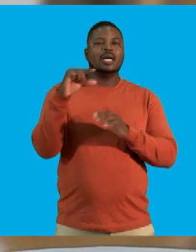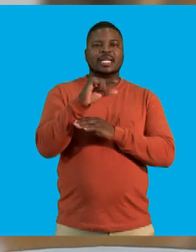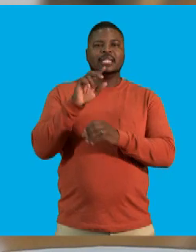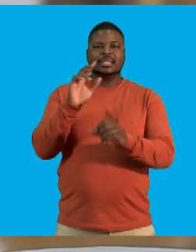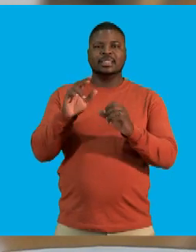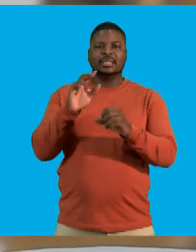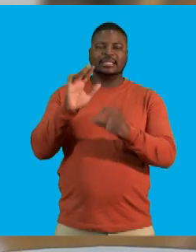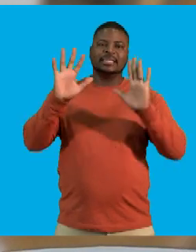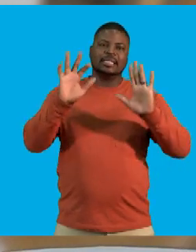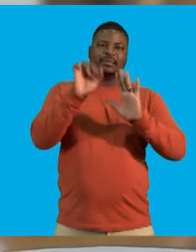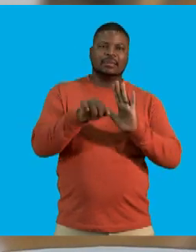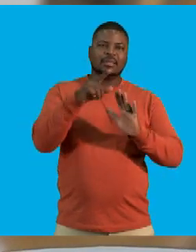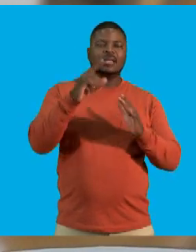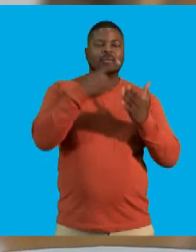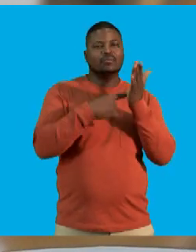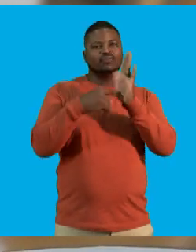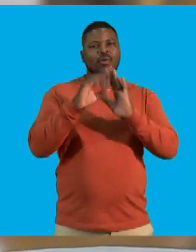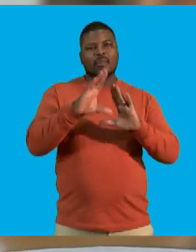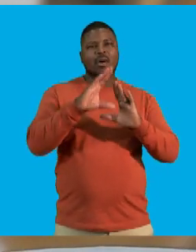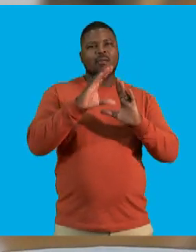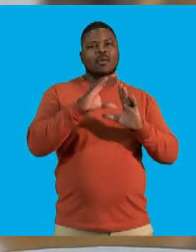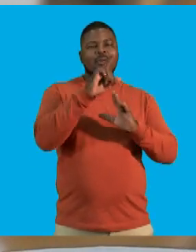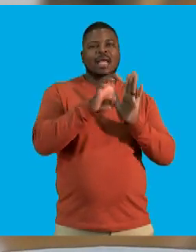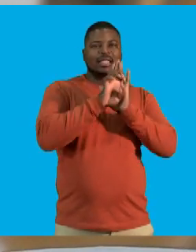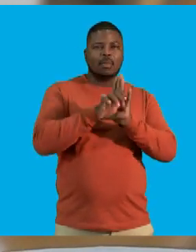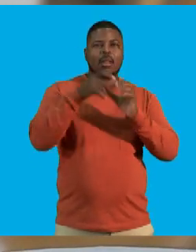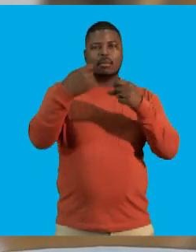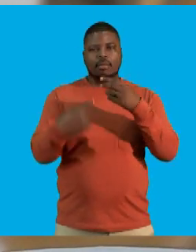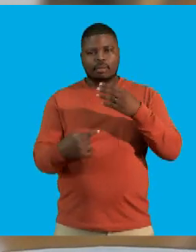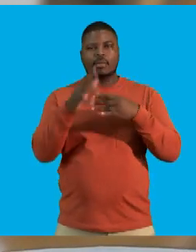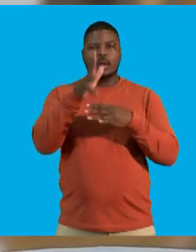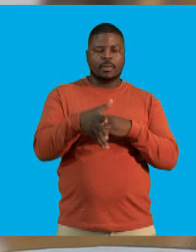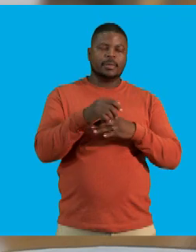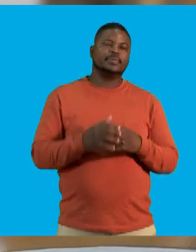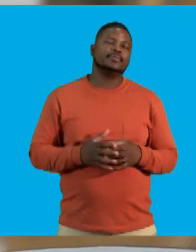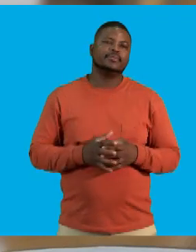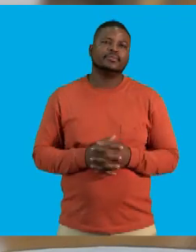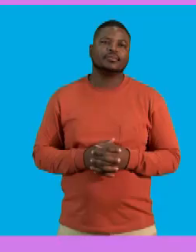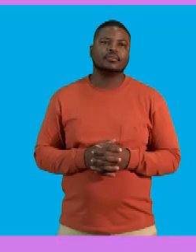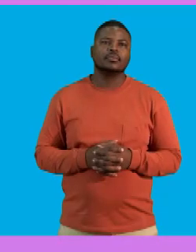through all of the practice examples. Let us begin.